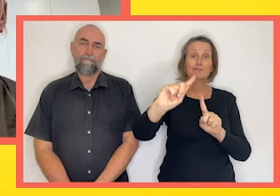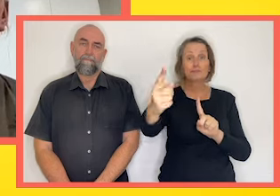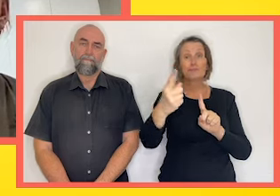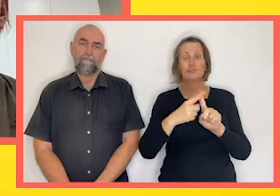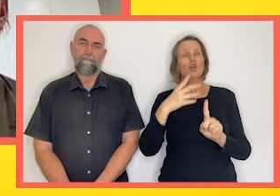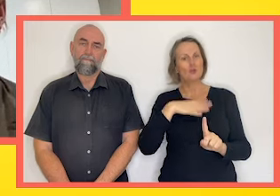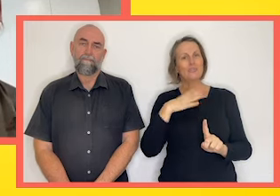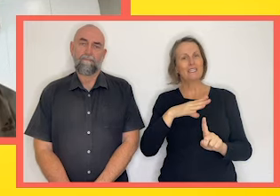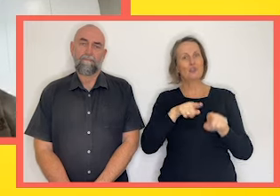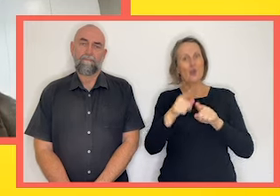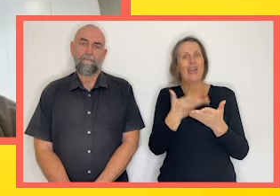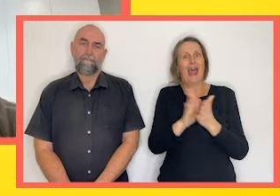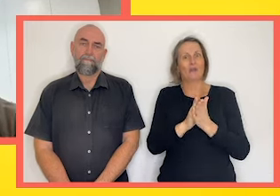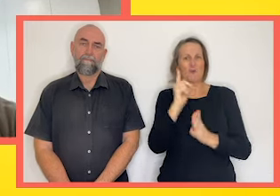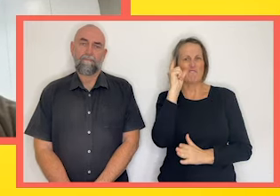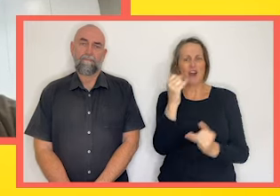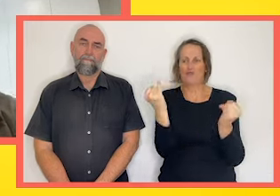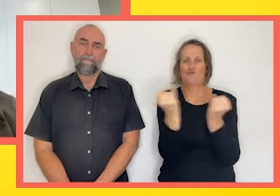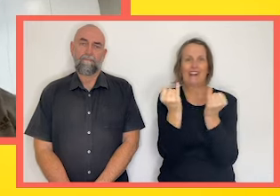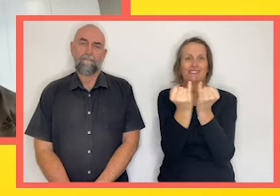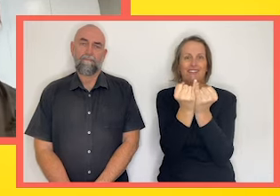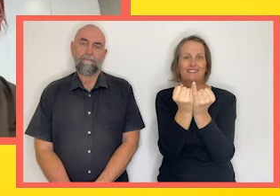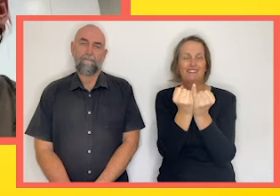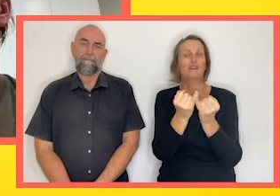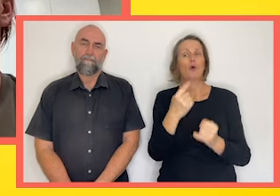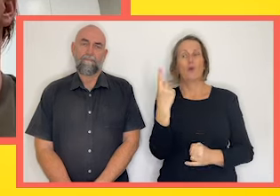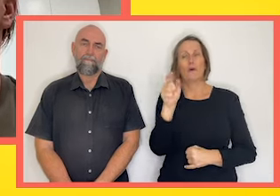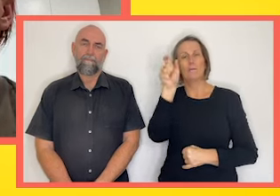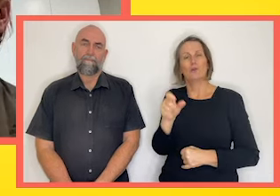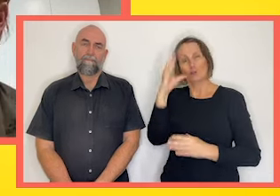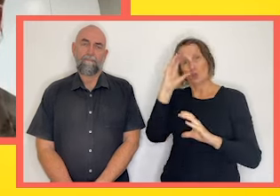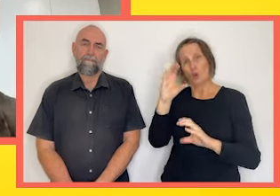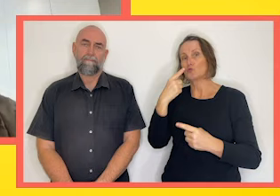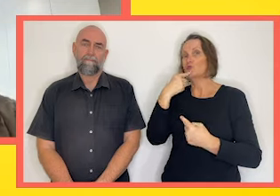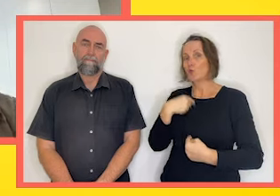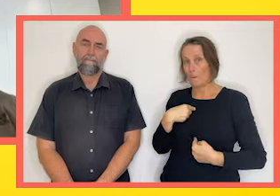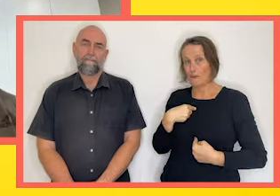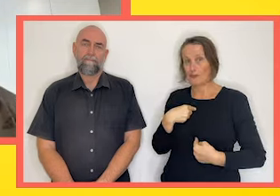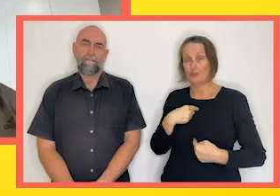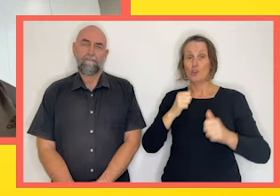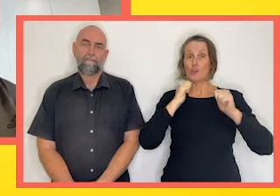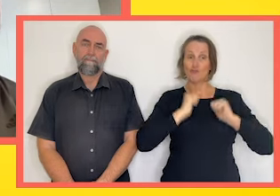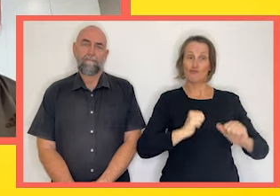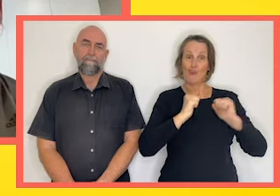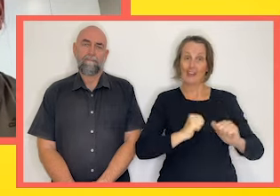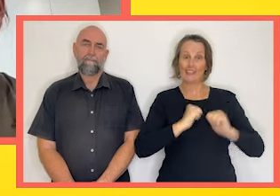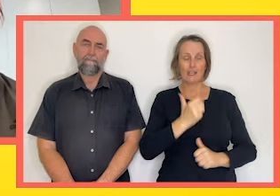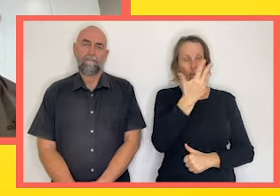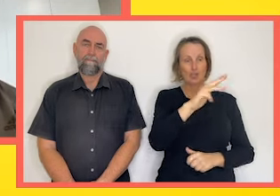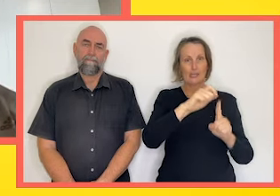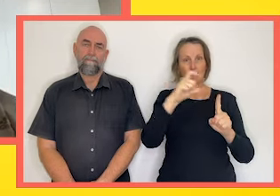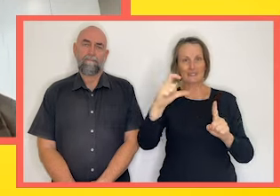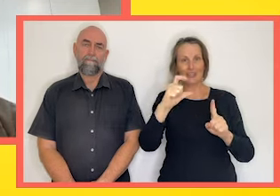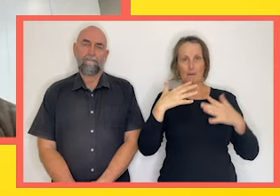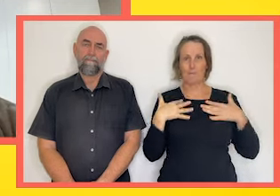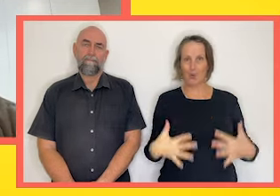it, because you can be as fit as you want, but there's a saying which my coach says. So training is 90% physical,